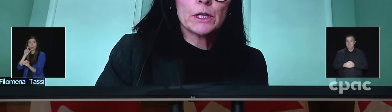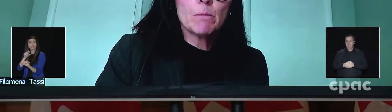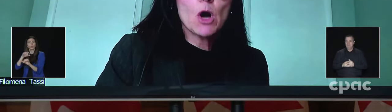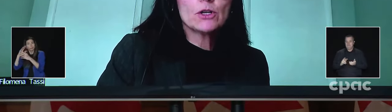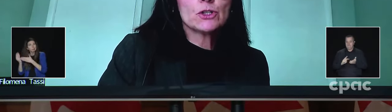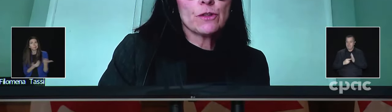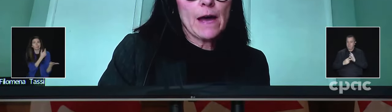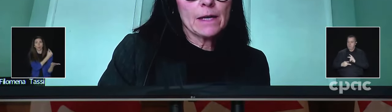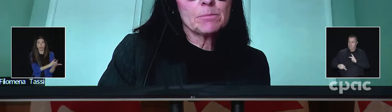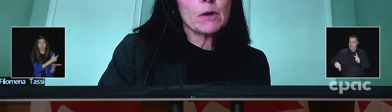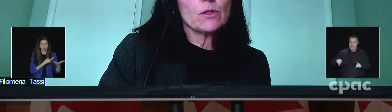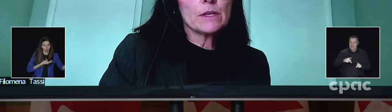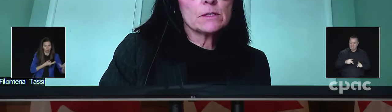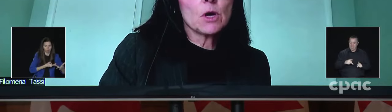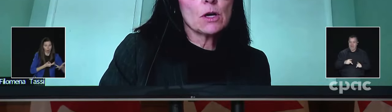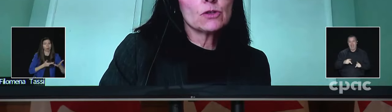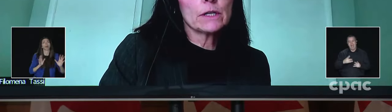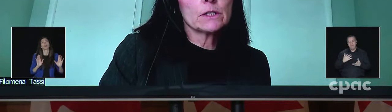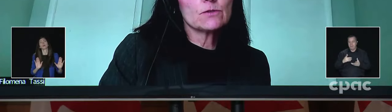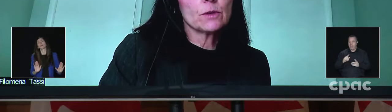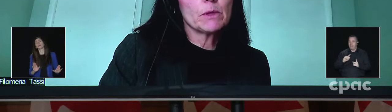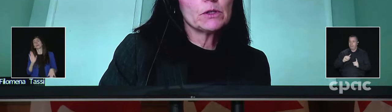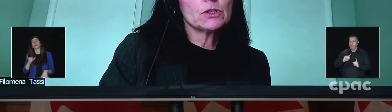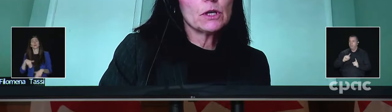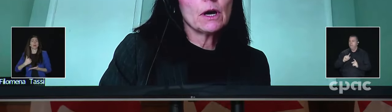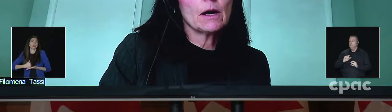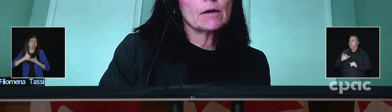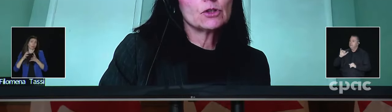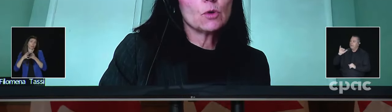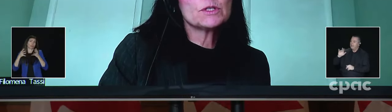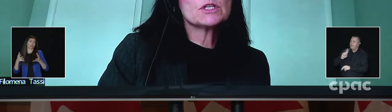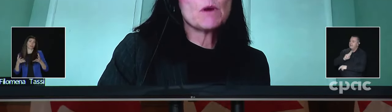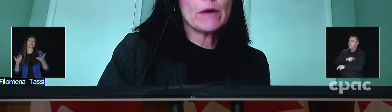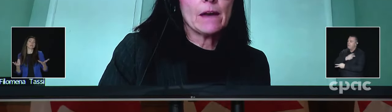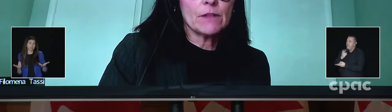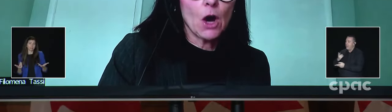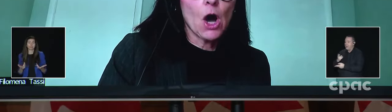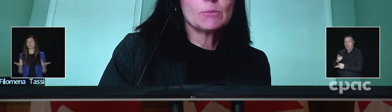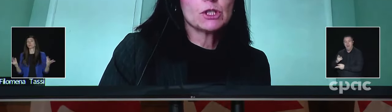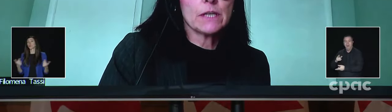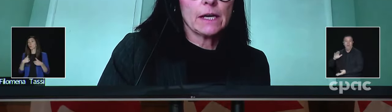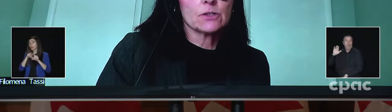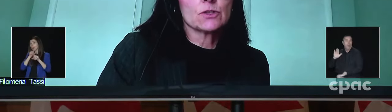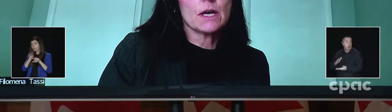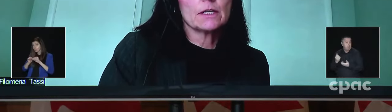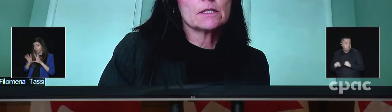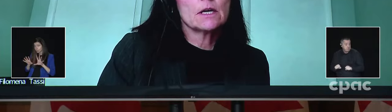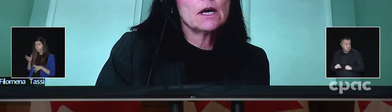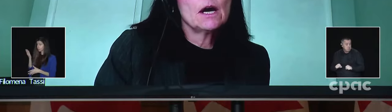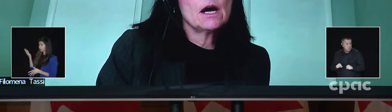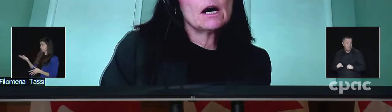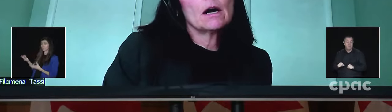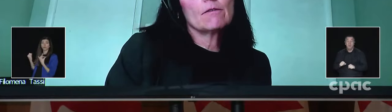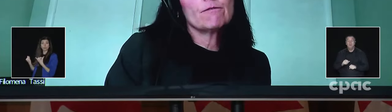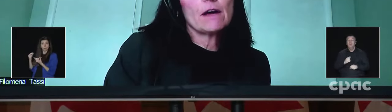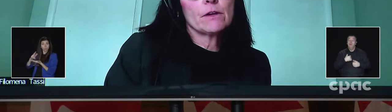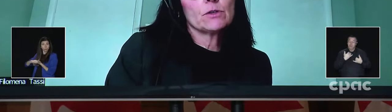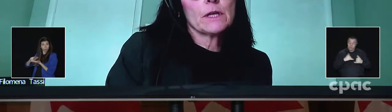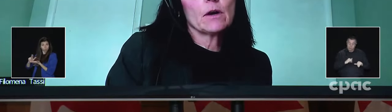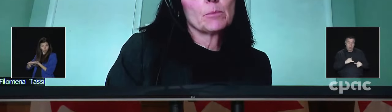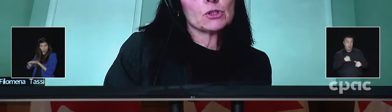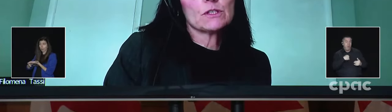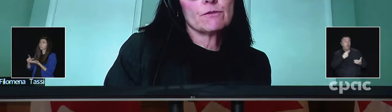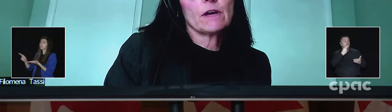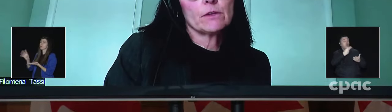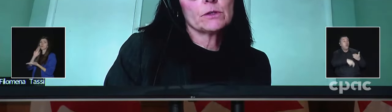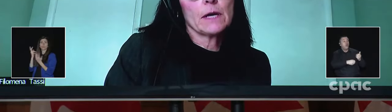we're going to monitor that, but this contract is for a million doses, but we have the option to exercise